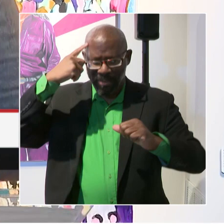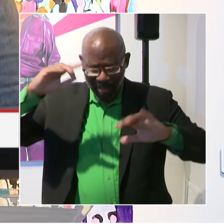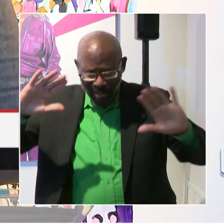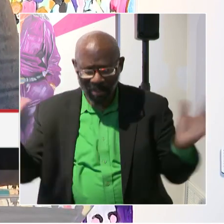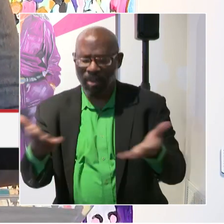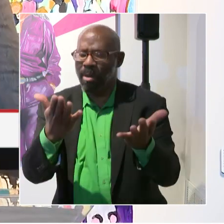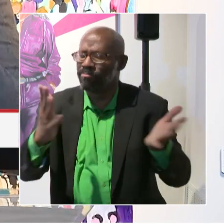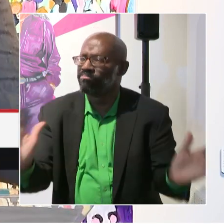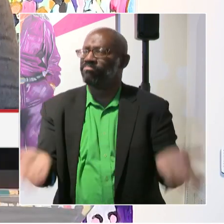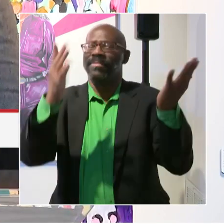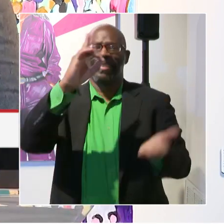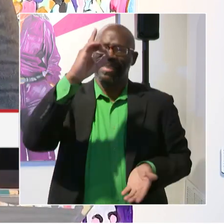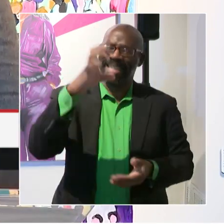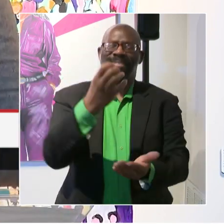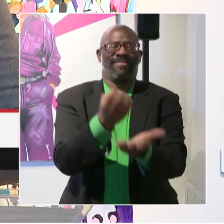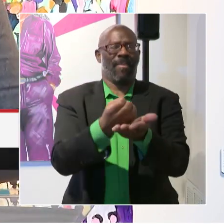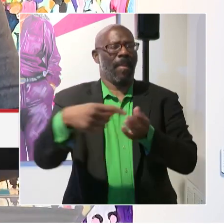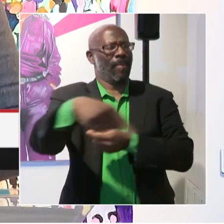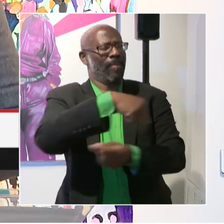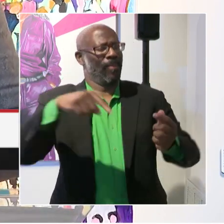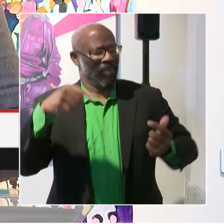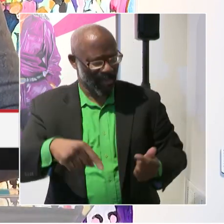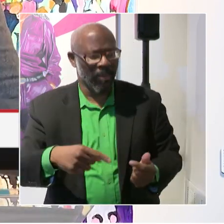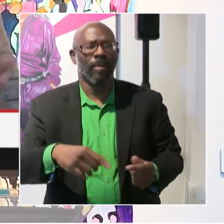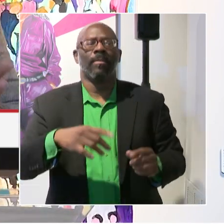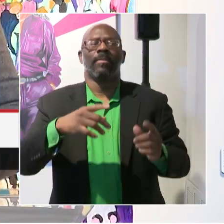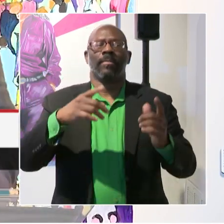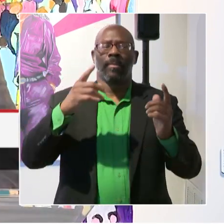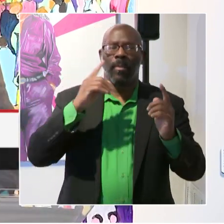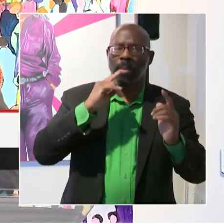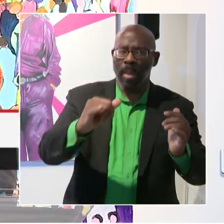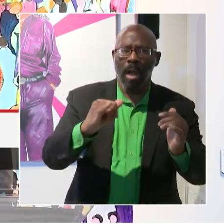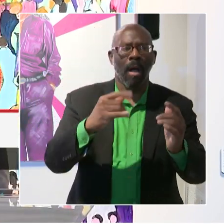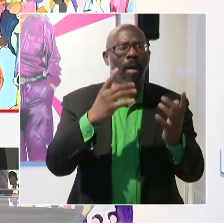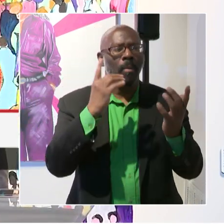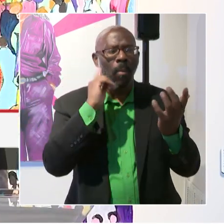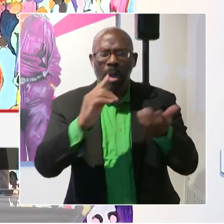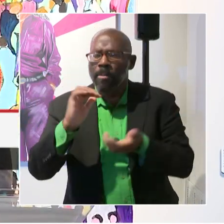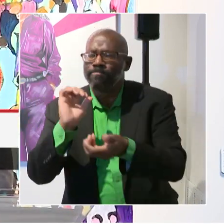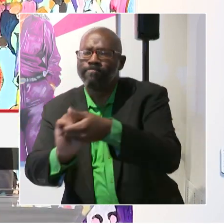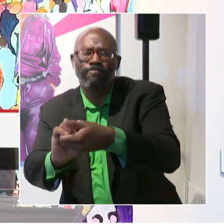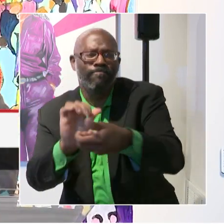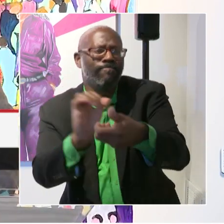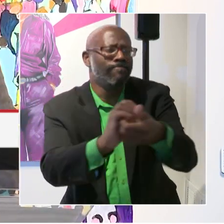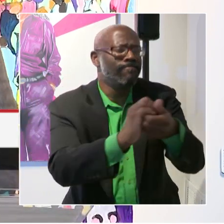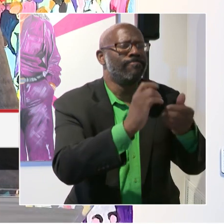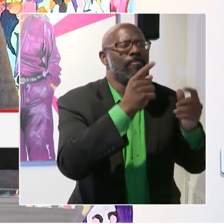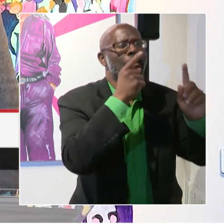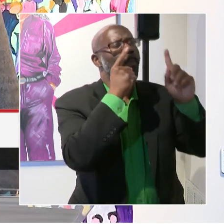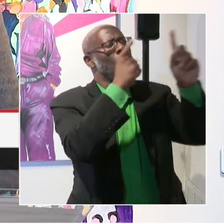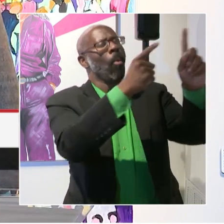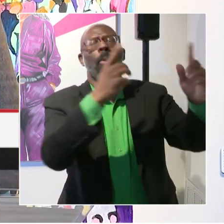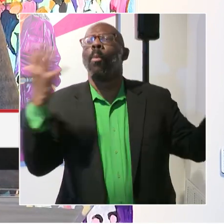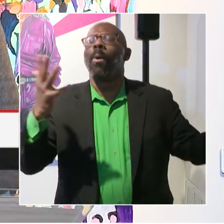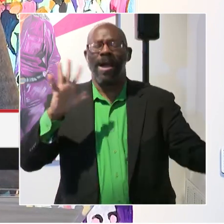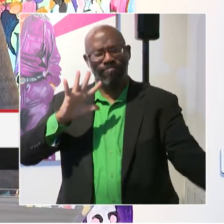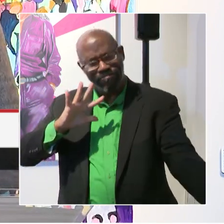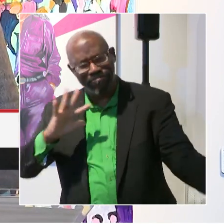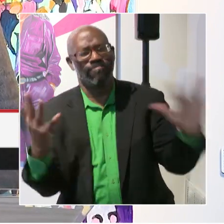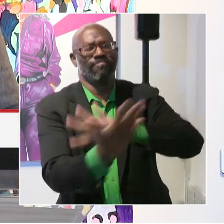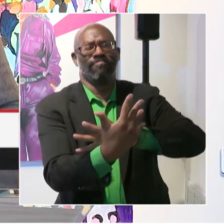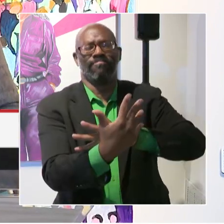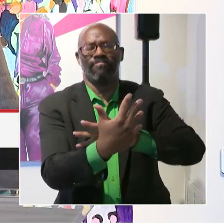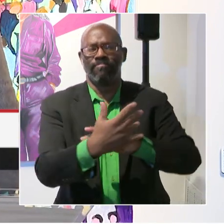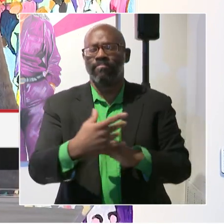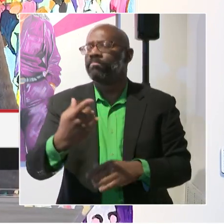differ, their impact is equally transformative. Nonprofits like ours create jobs, bring people together, and foster a sense